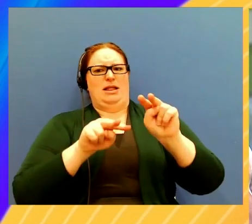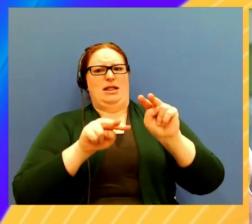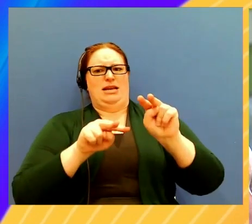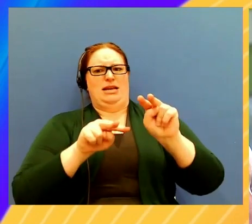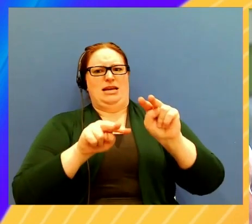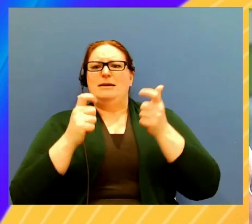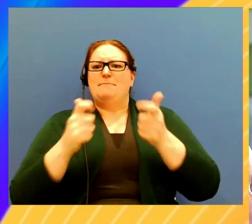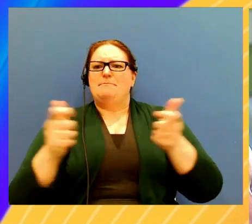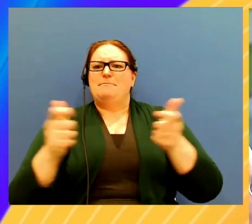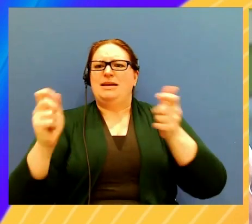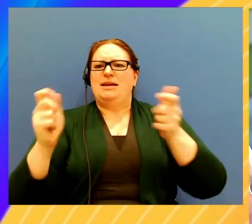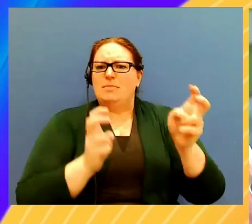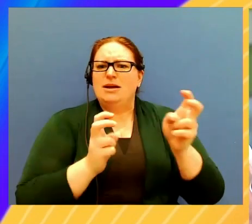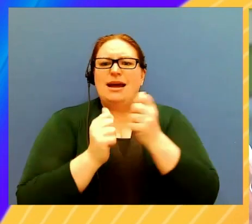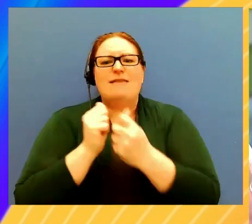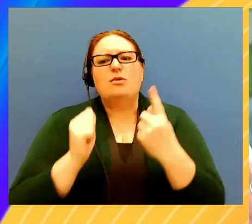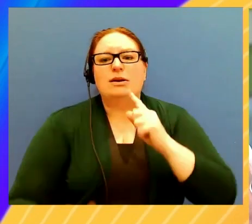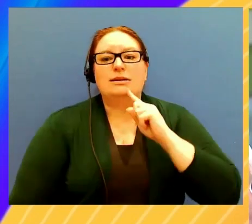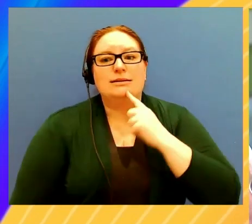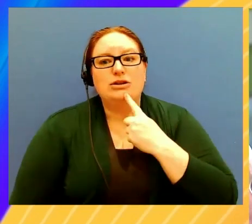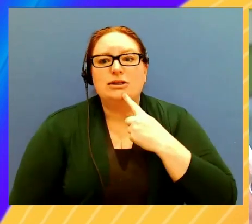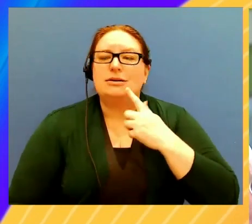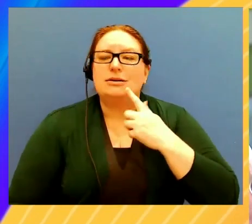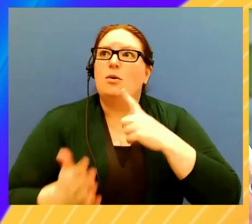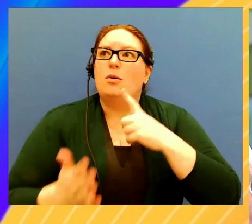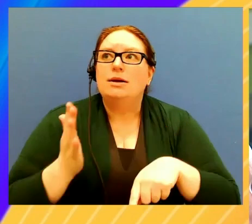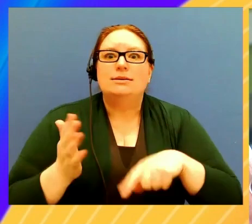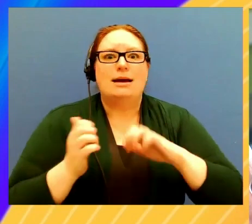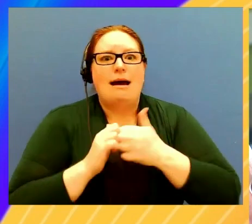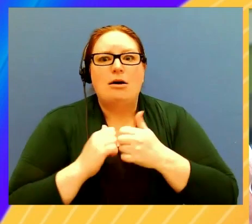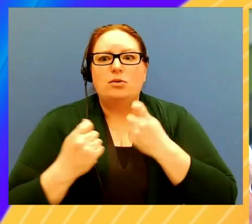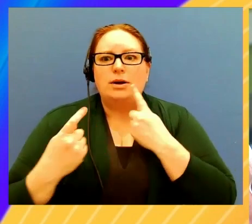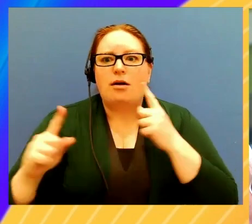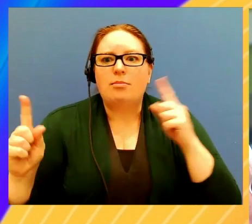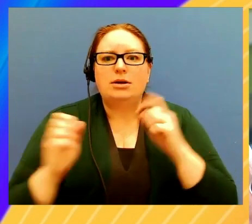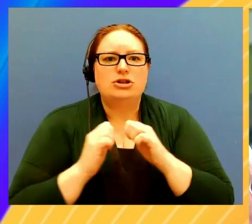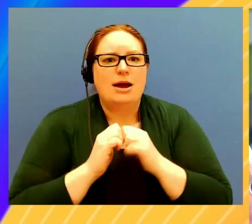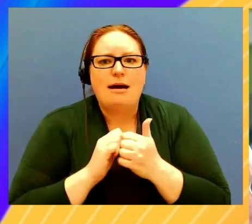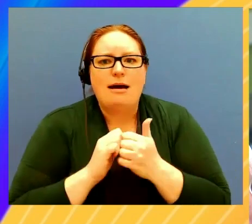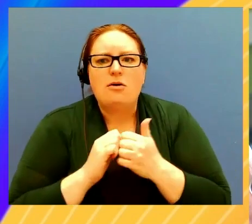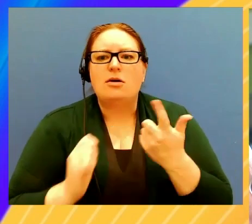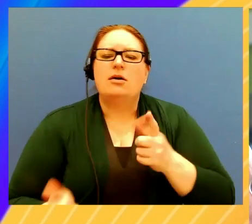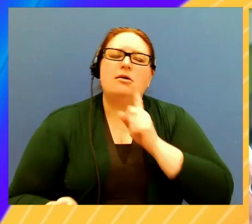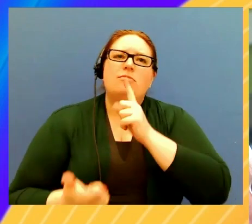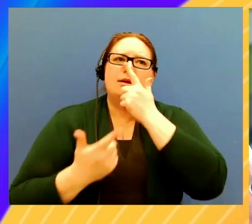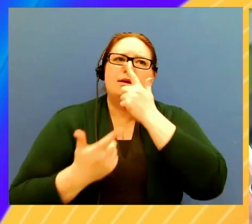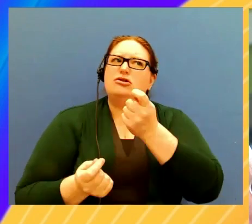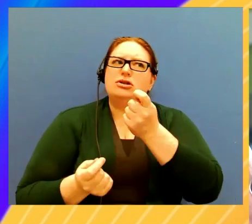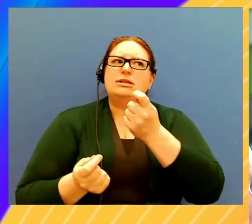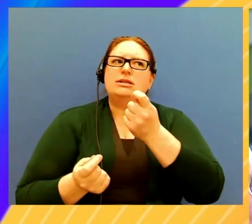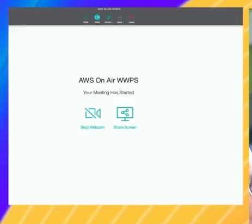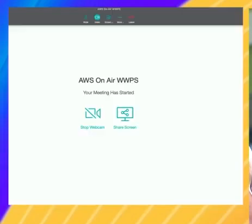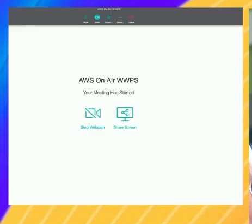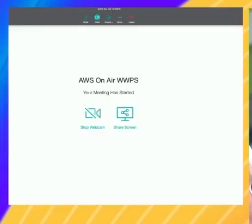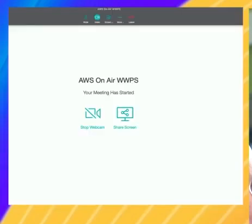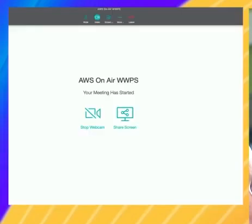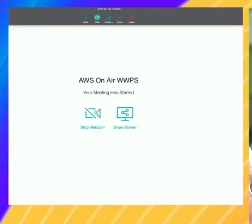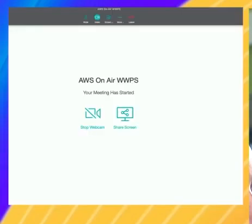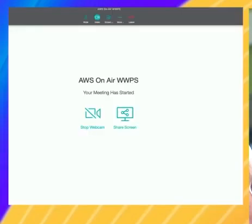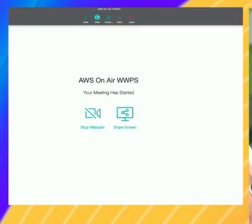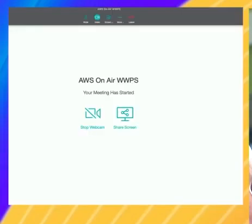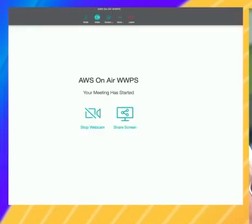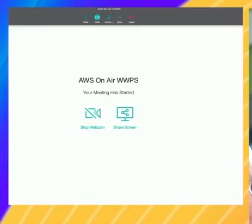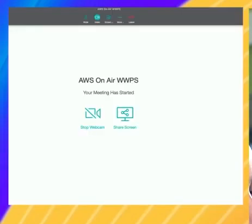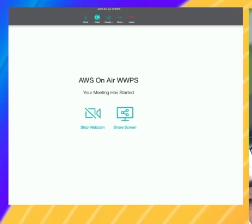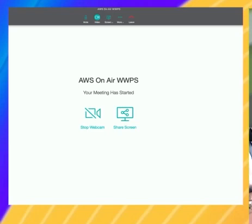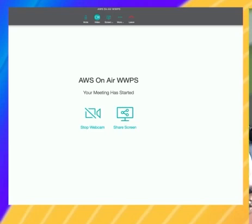Everyone's really mysterious. What is it? How do we accomplish it? It's really interesting where we find that the big disconnect when people do put